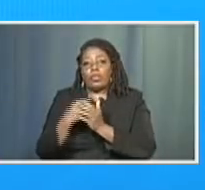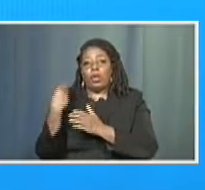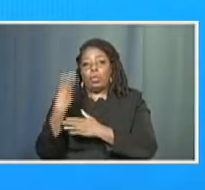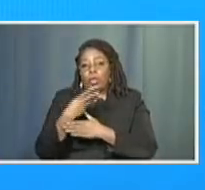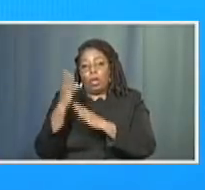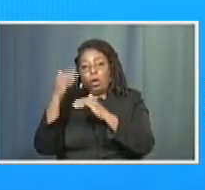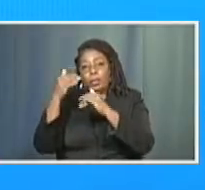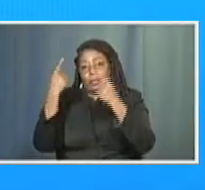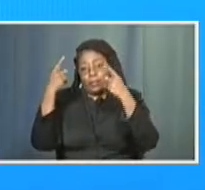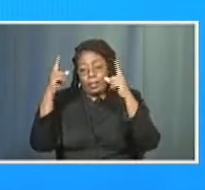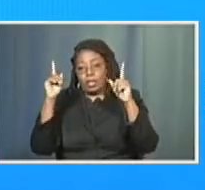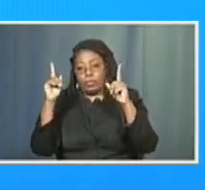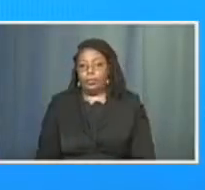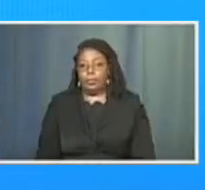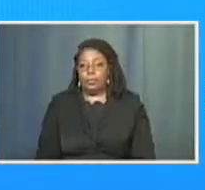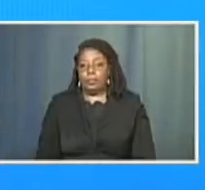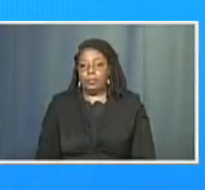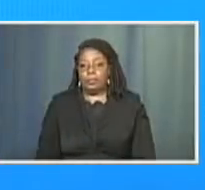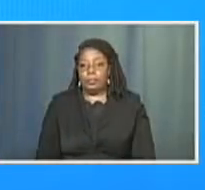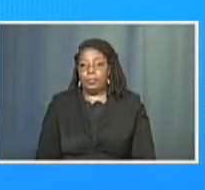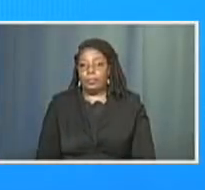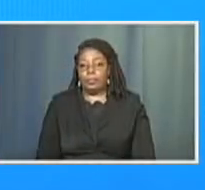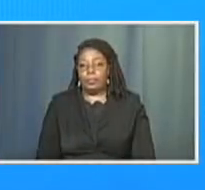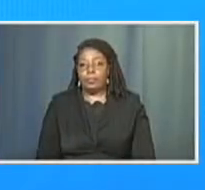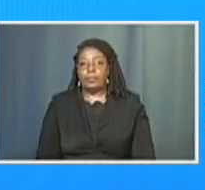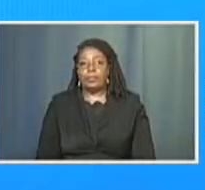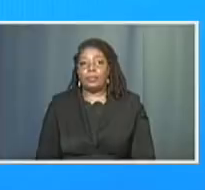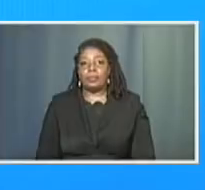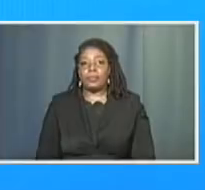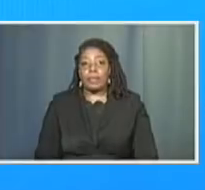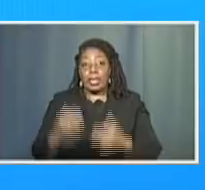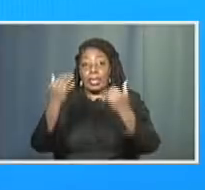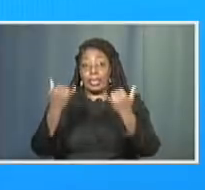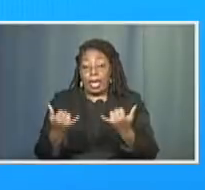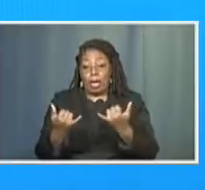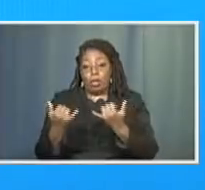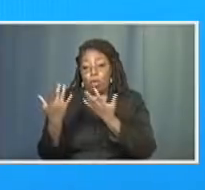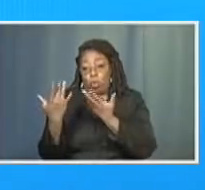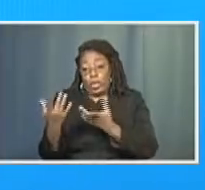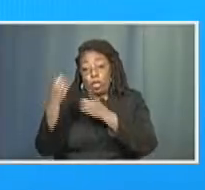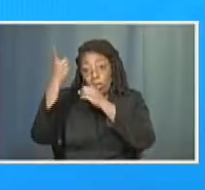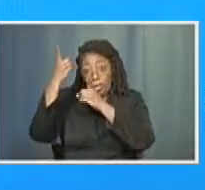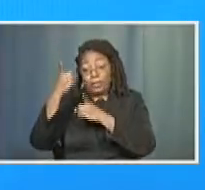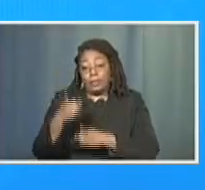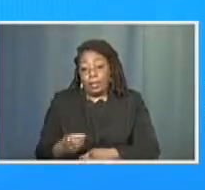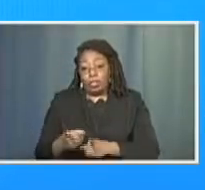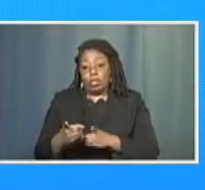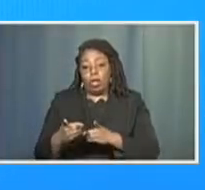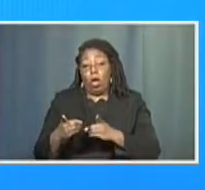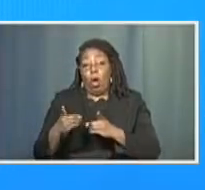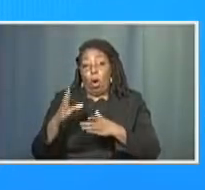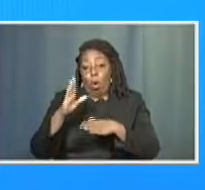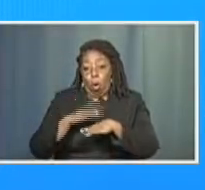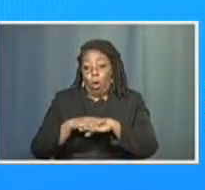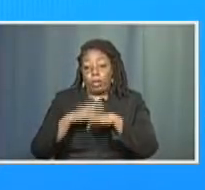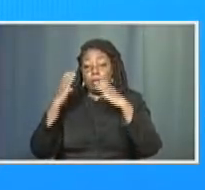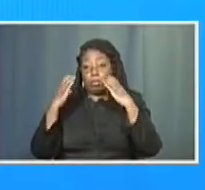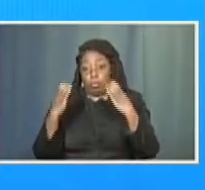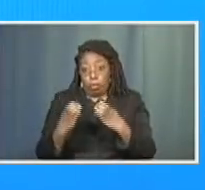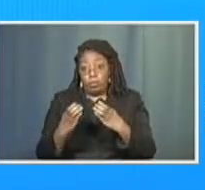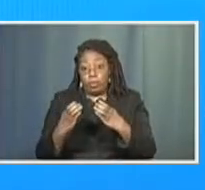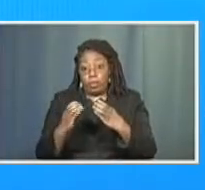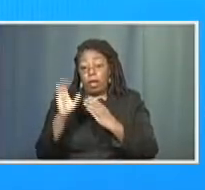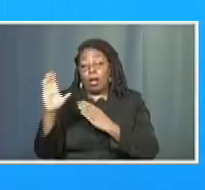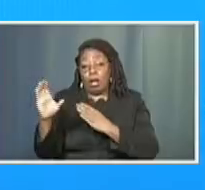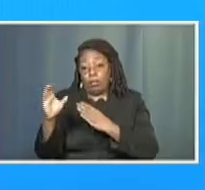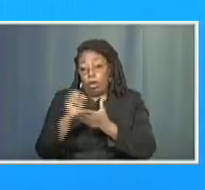patiently for that report. Now, a pending decision on Christmas Carnival's approval comes as the country